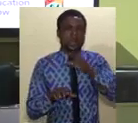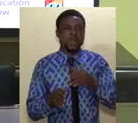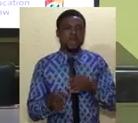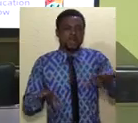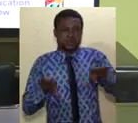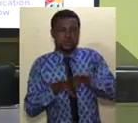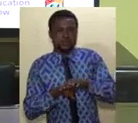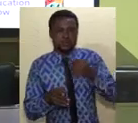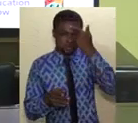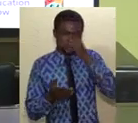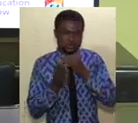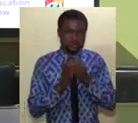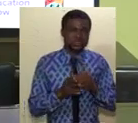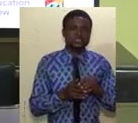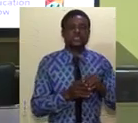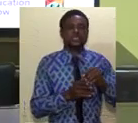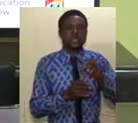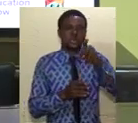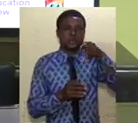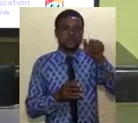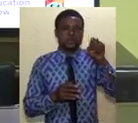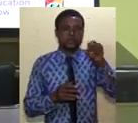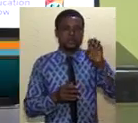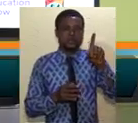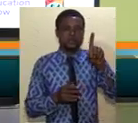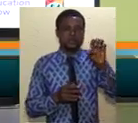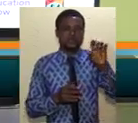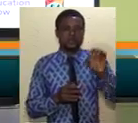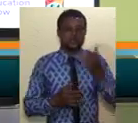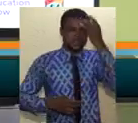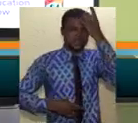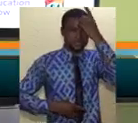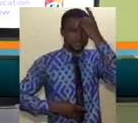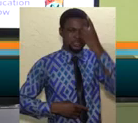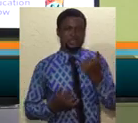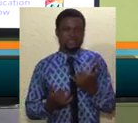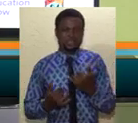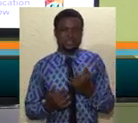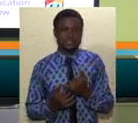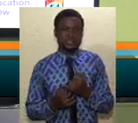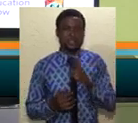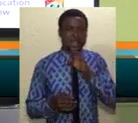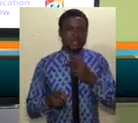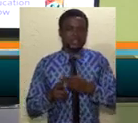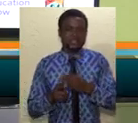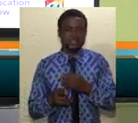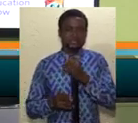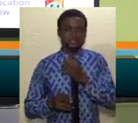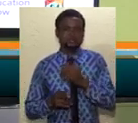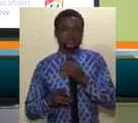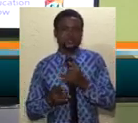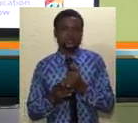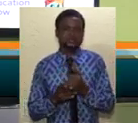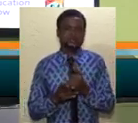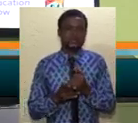are on shutdown right now because of the pandemic. And we want to say thank you to the Honorable Commissioner for Education, Mrs.